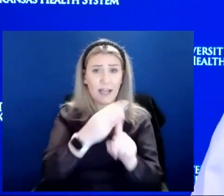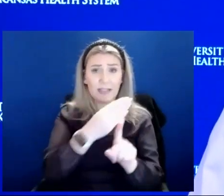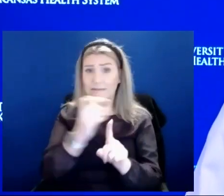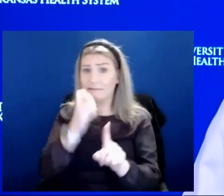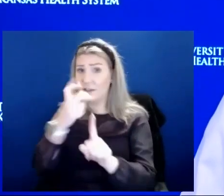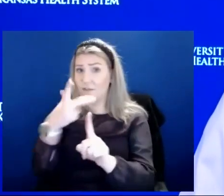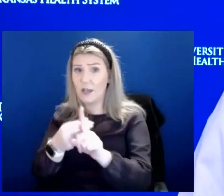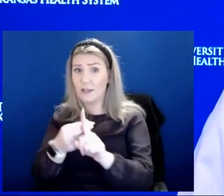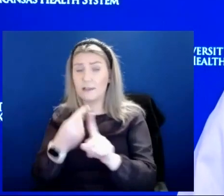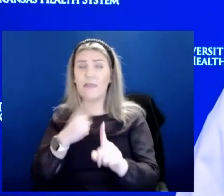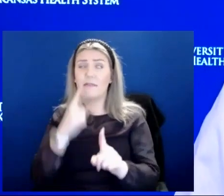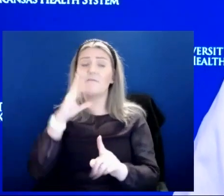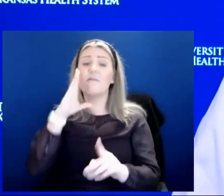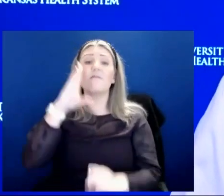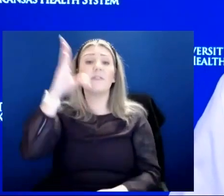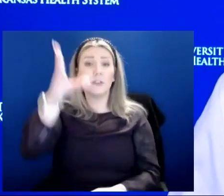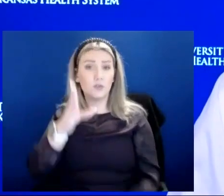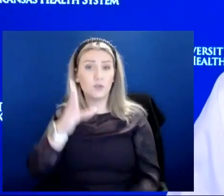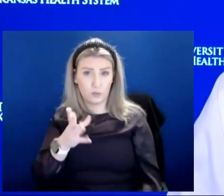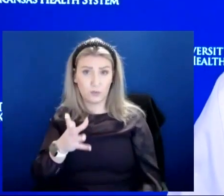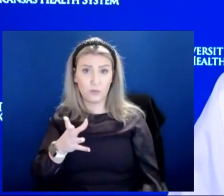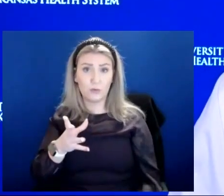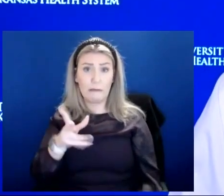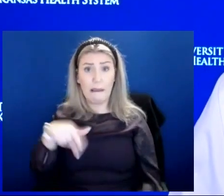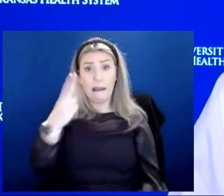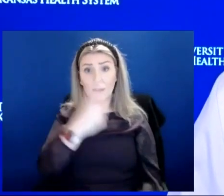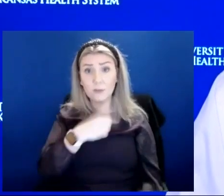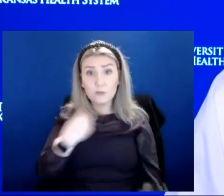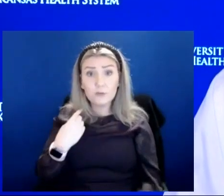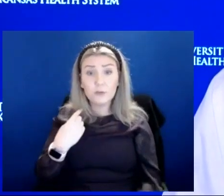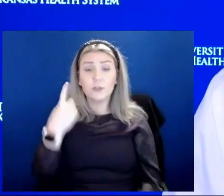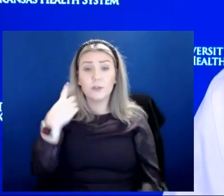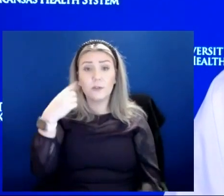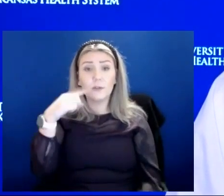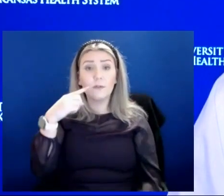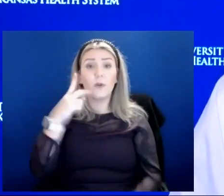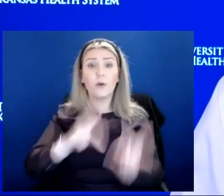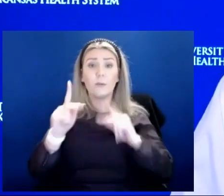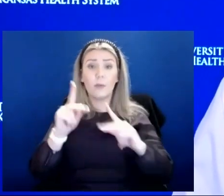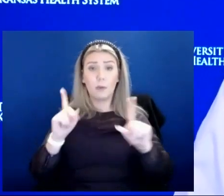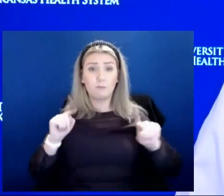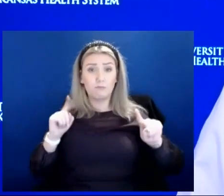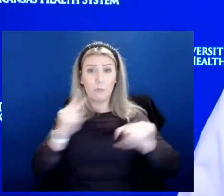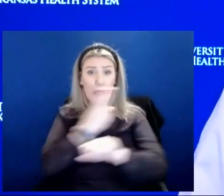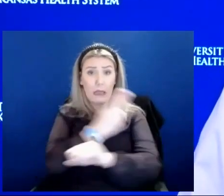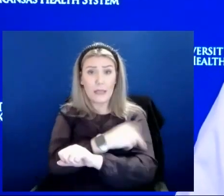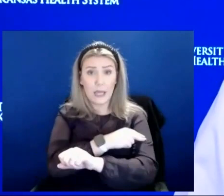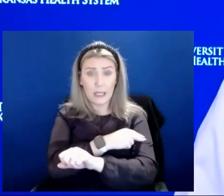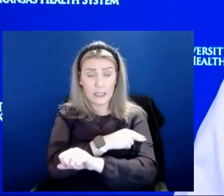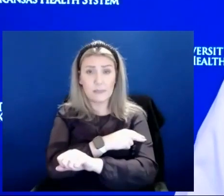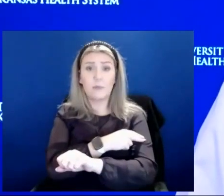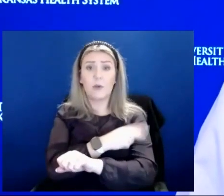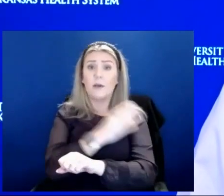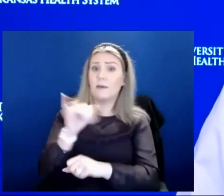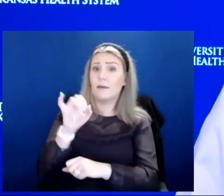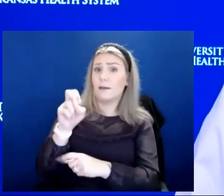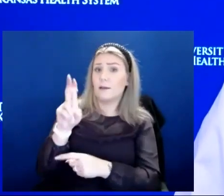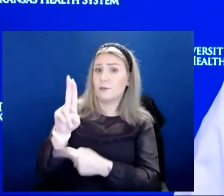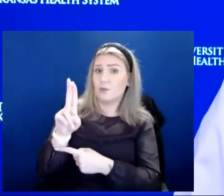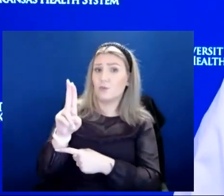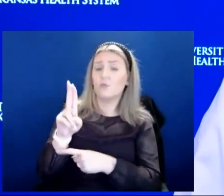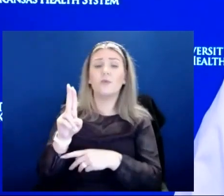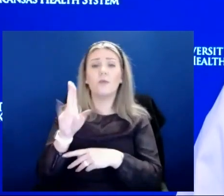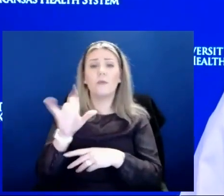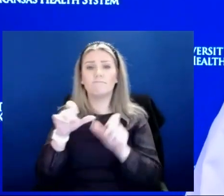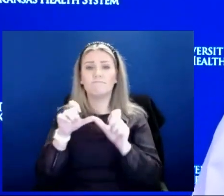will. Obviously, the highest risk of people going to the hospital, going to the ICU, that continues to remain